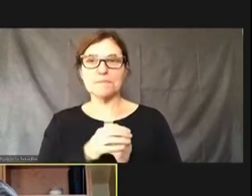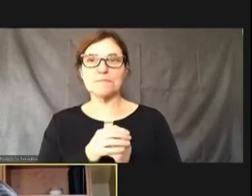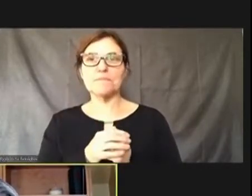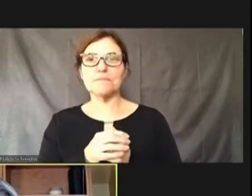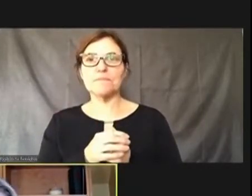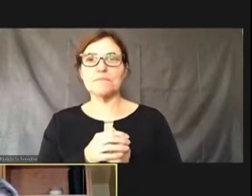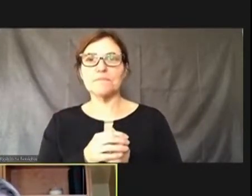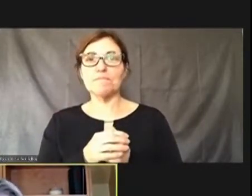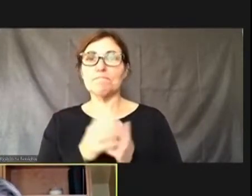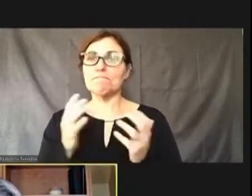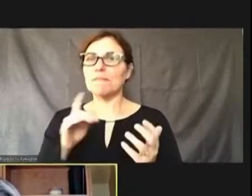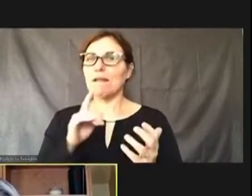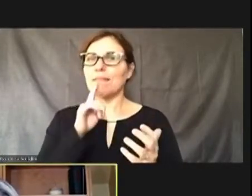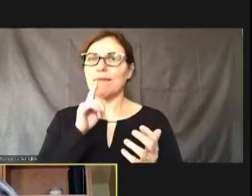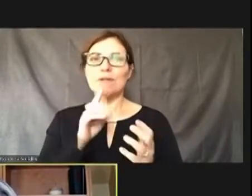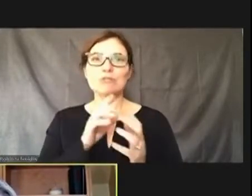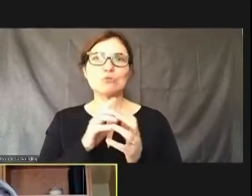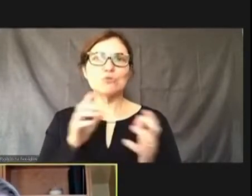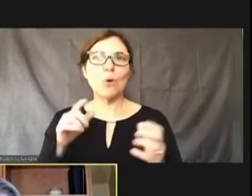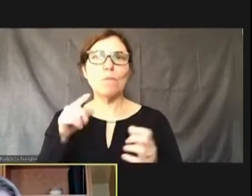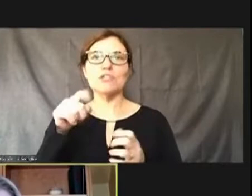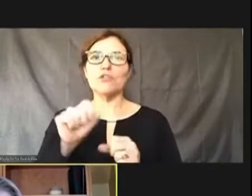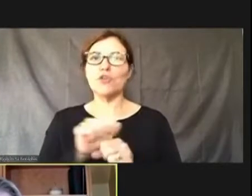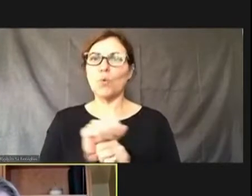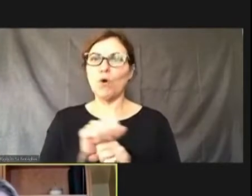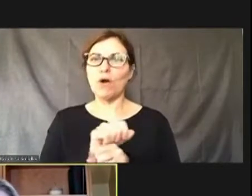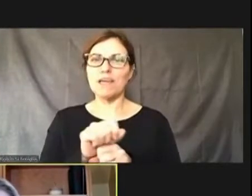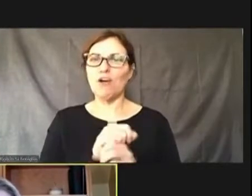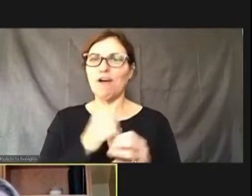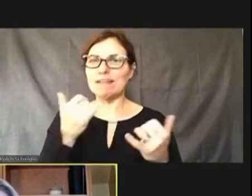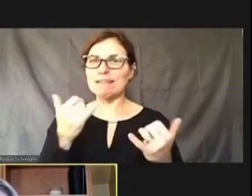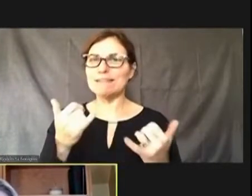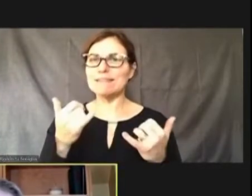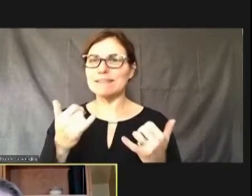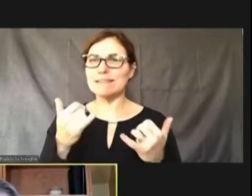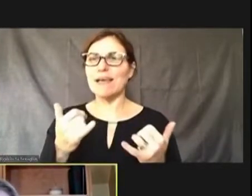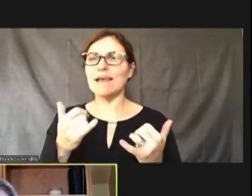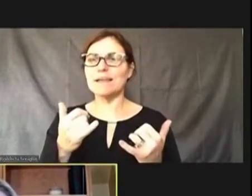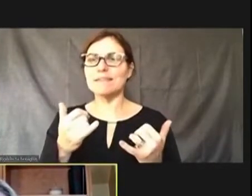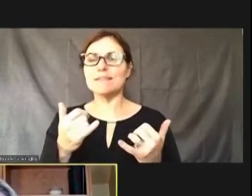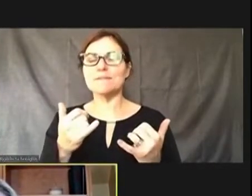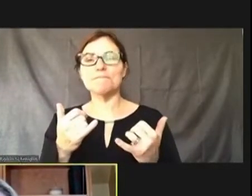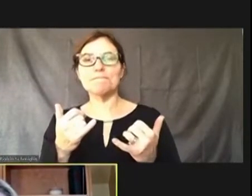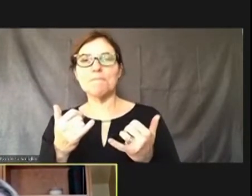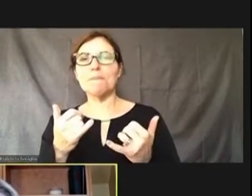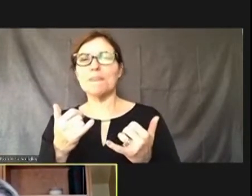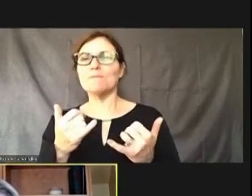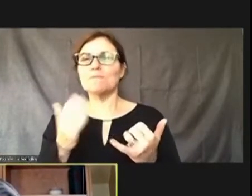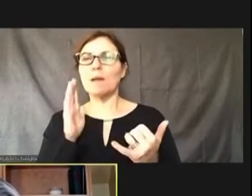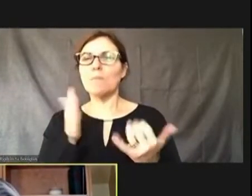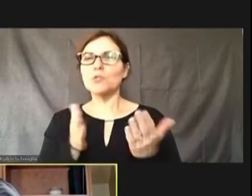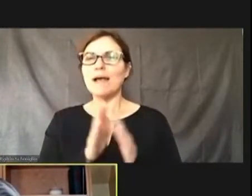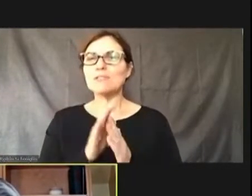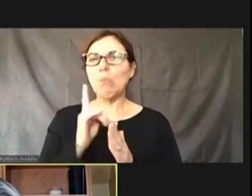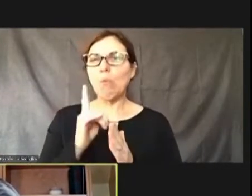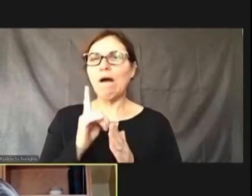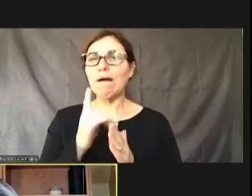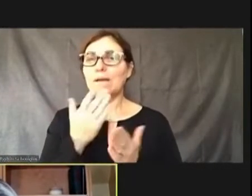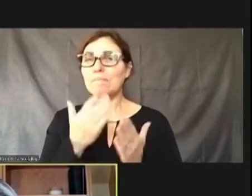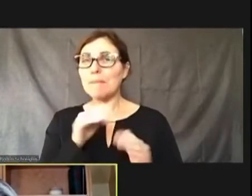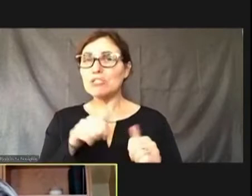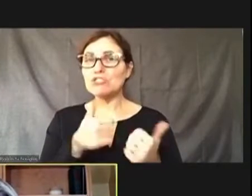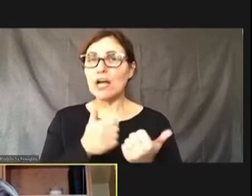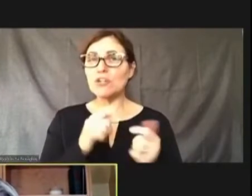there's so much that you're working on these days. I'm just going to ask one very probably challenging, but I think helpful question for the public